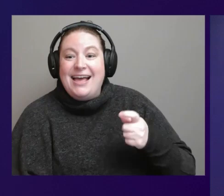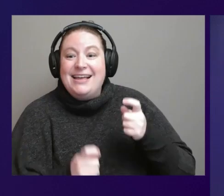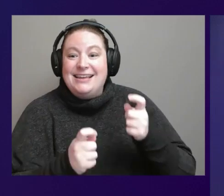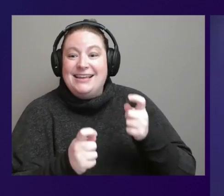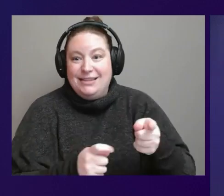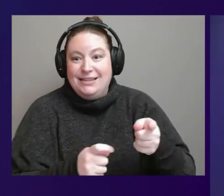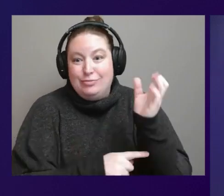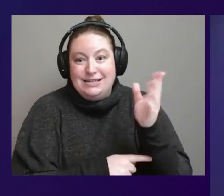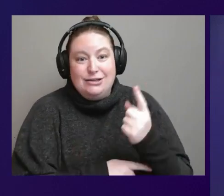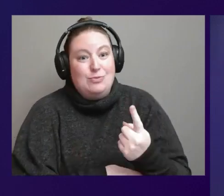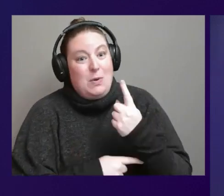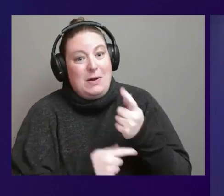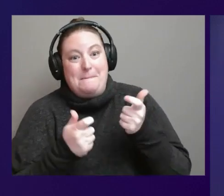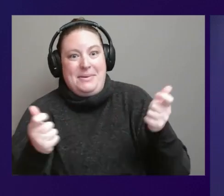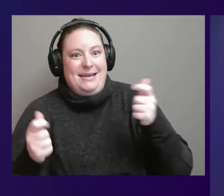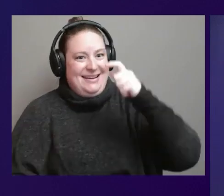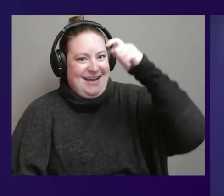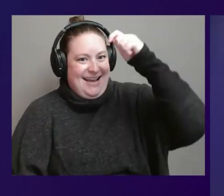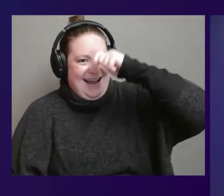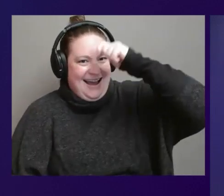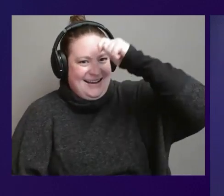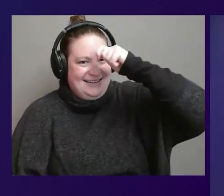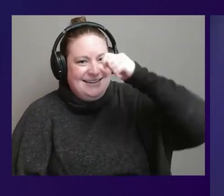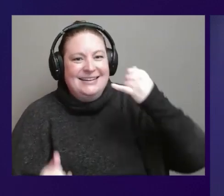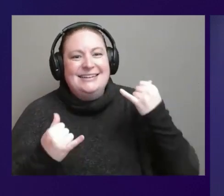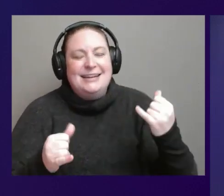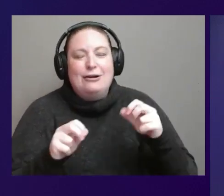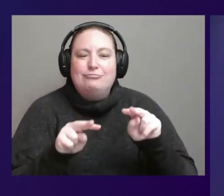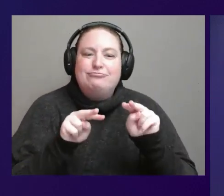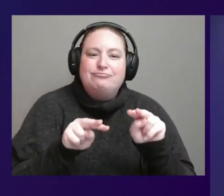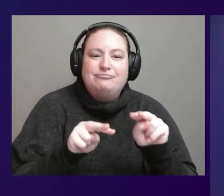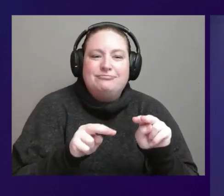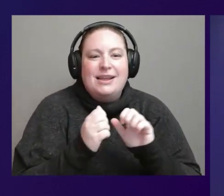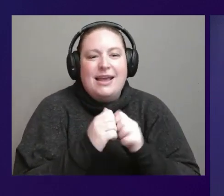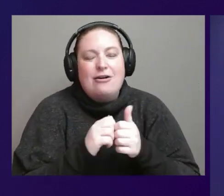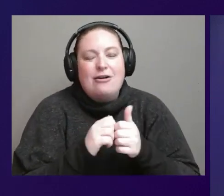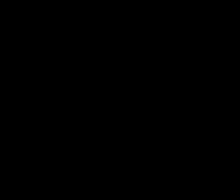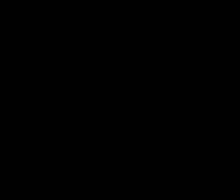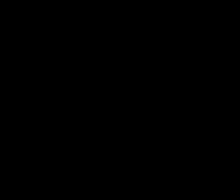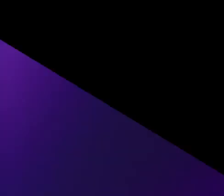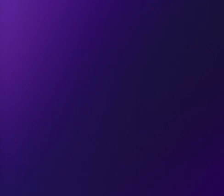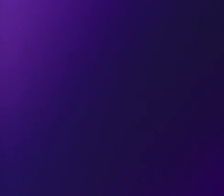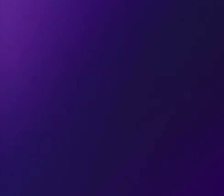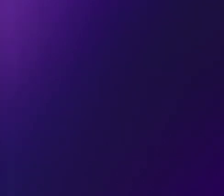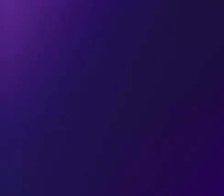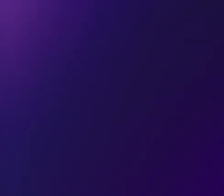tuned to hear how to deliver performance at scale with S3.